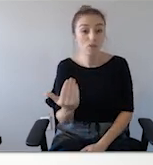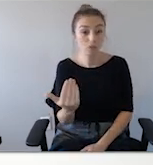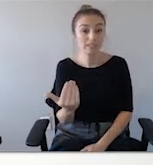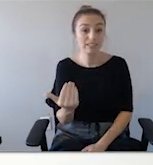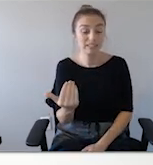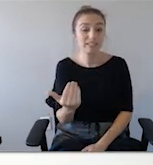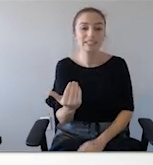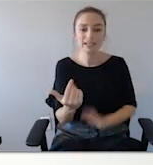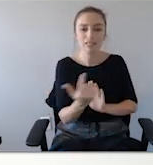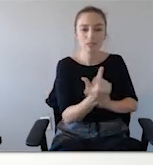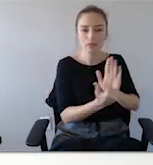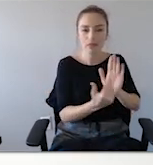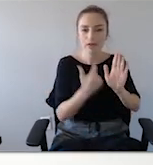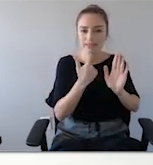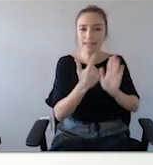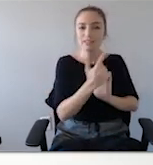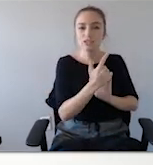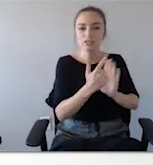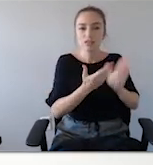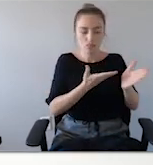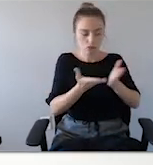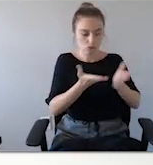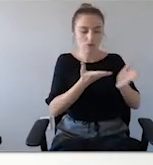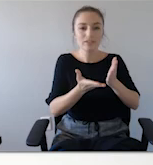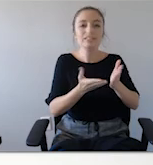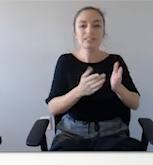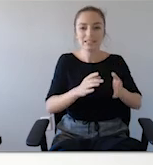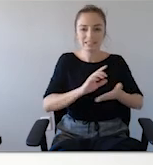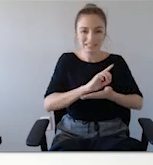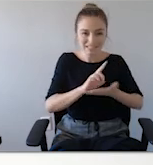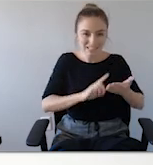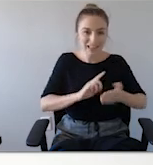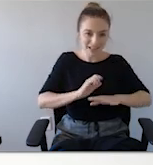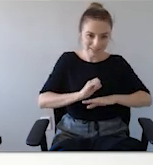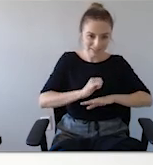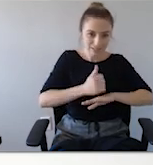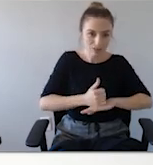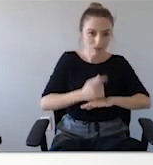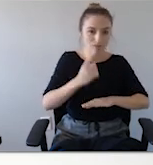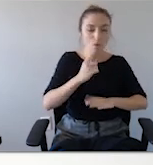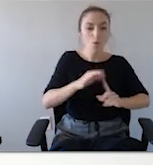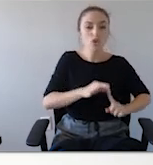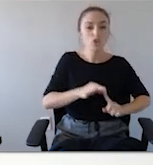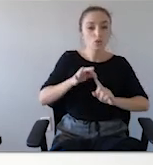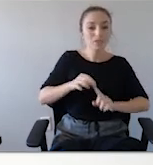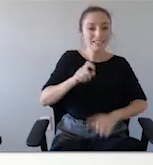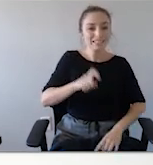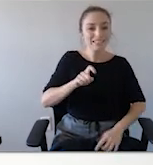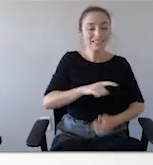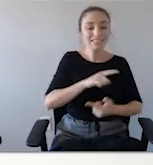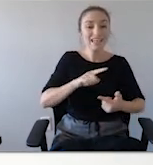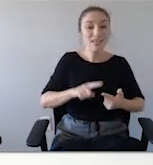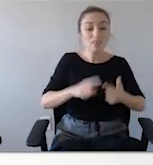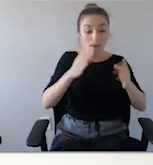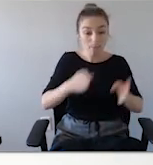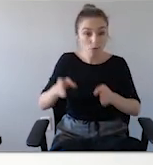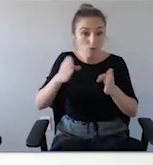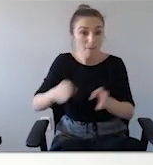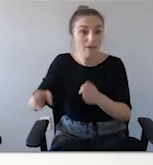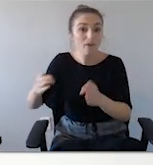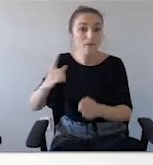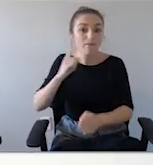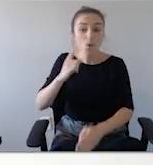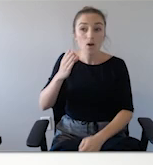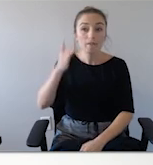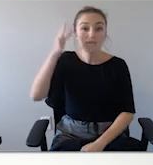prepare them for further education, employment, and independent living. It's in the law. Transition from age 14 and up